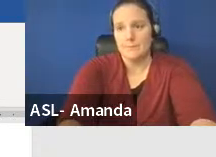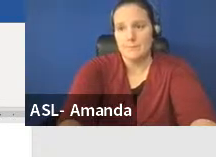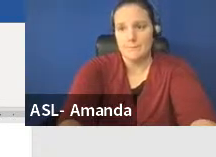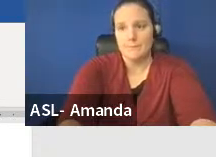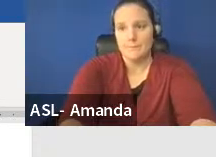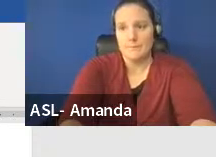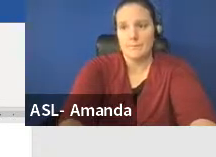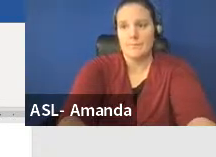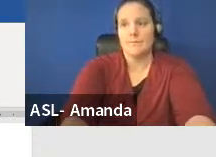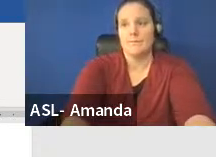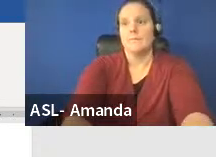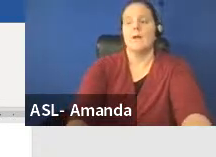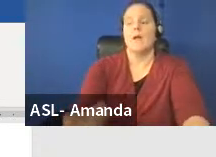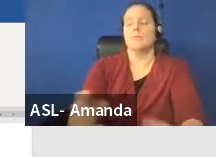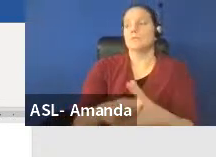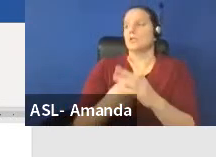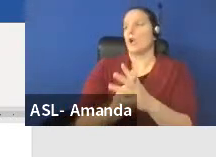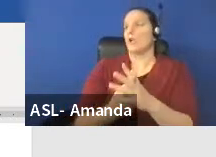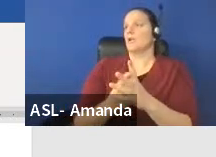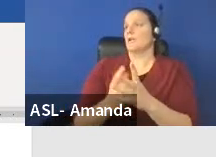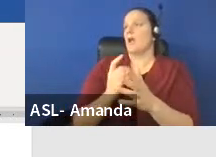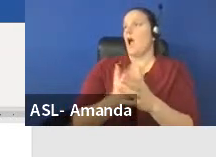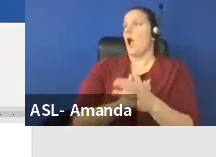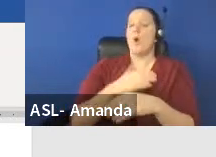starting their own business.